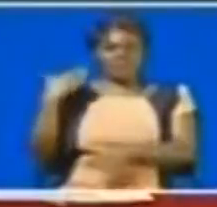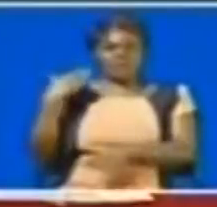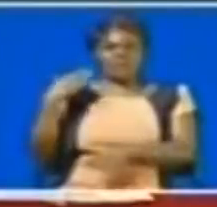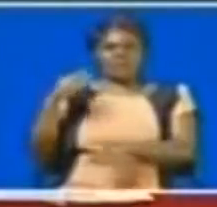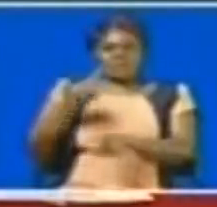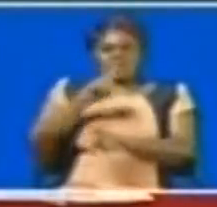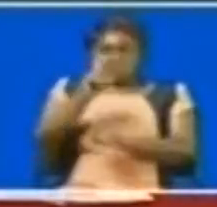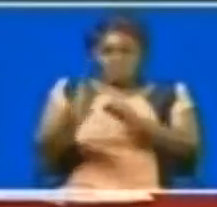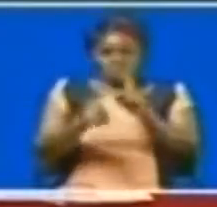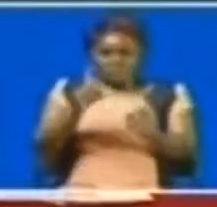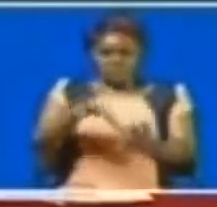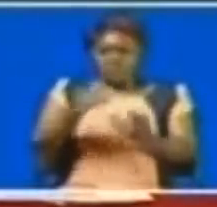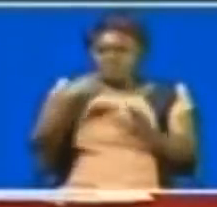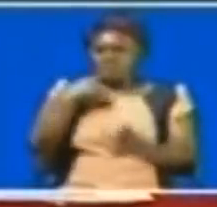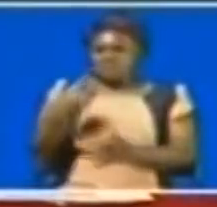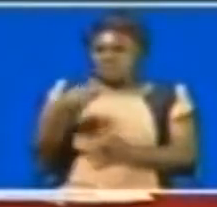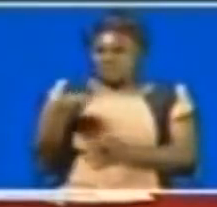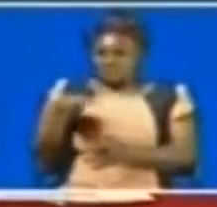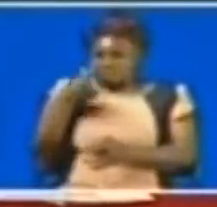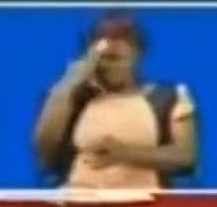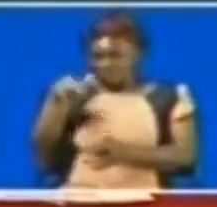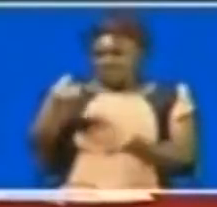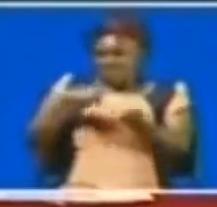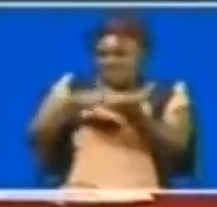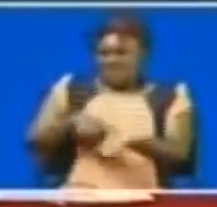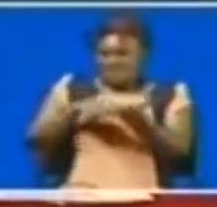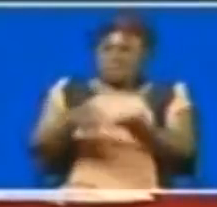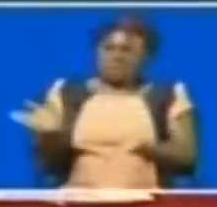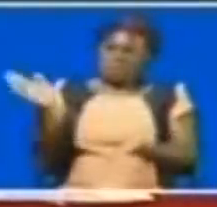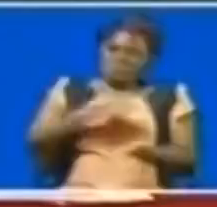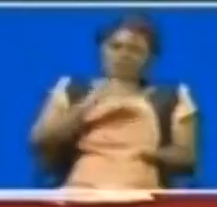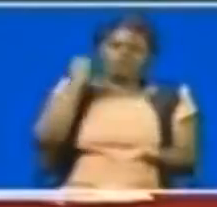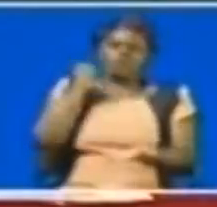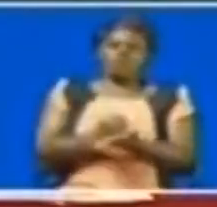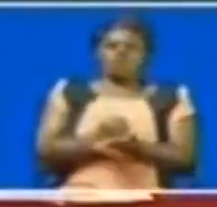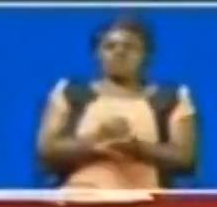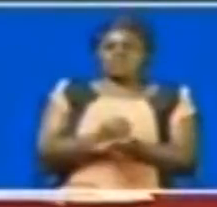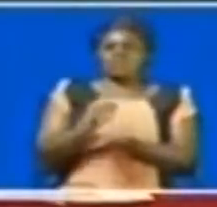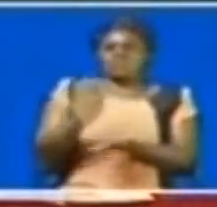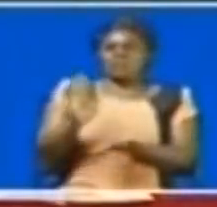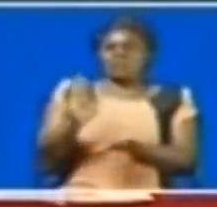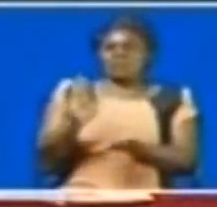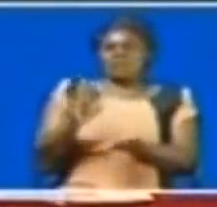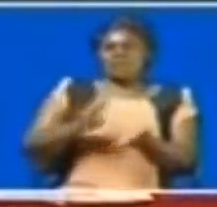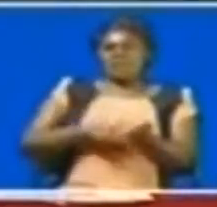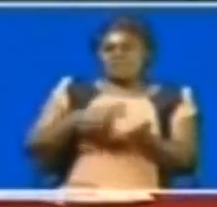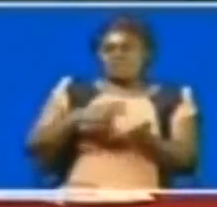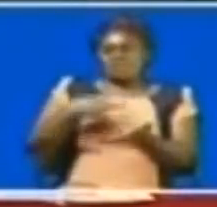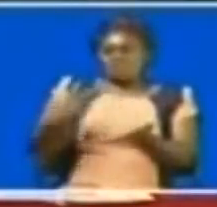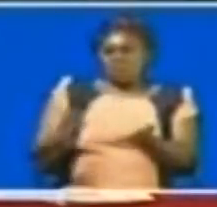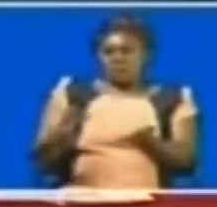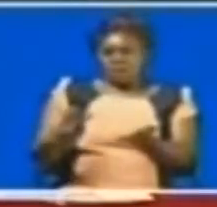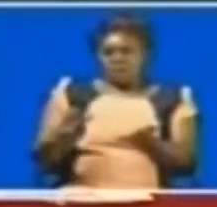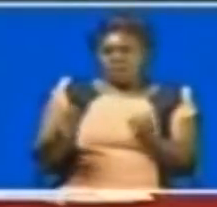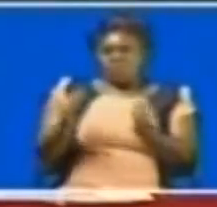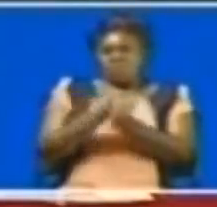the exclusive interview, he also told KTN Sophia Onuna why he insists on going back to the Electoral Commission even after falling out